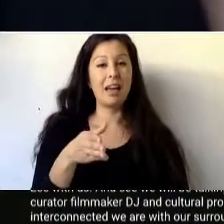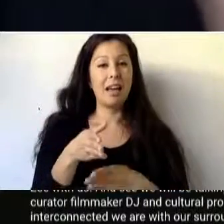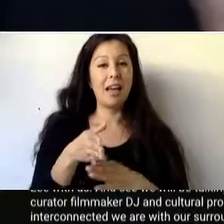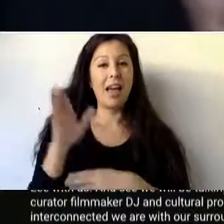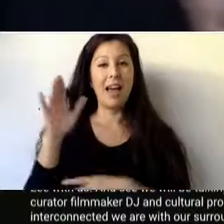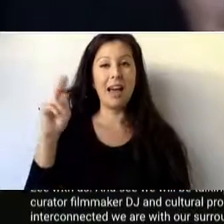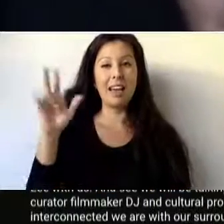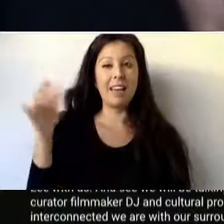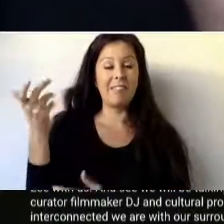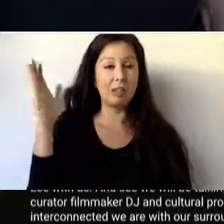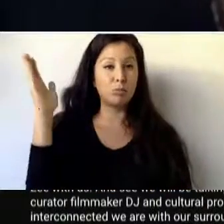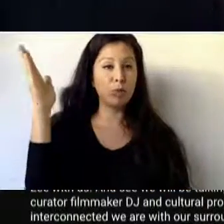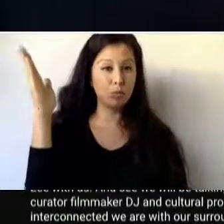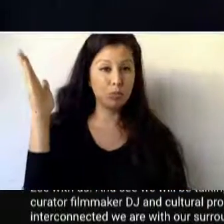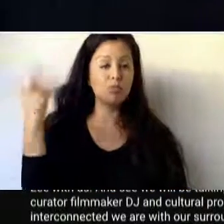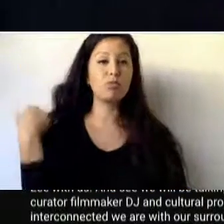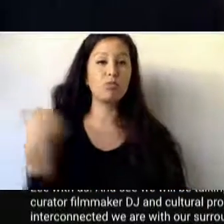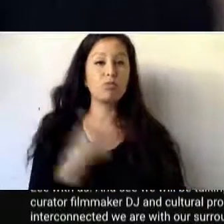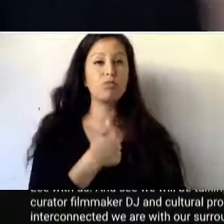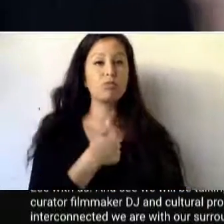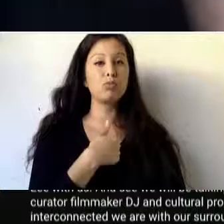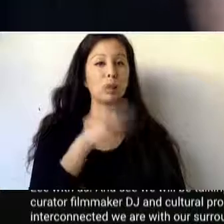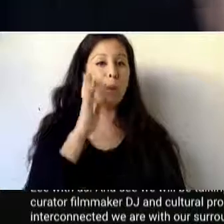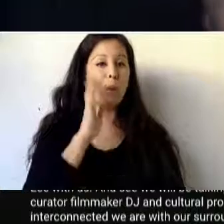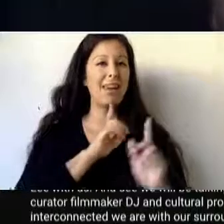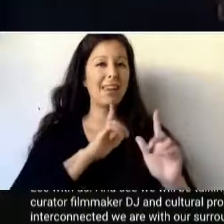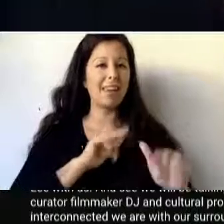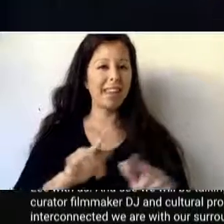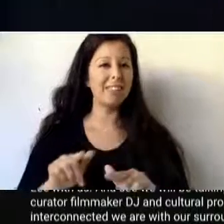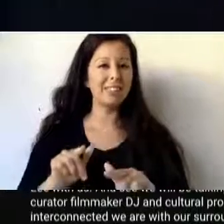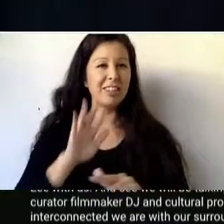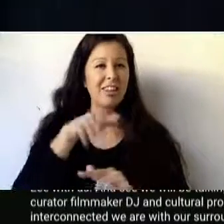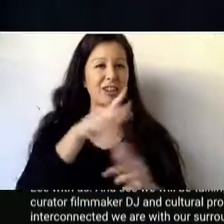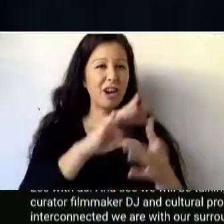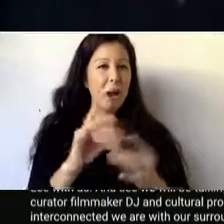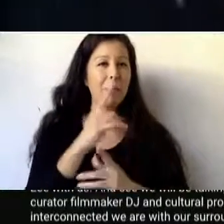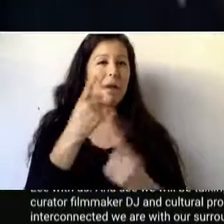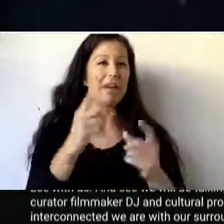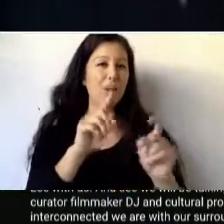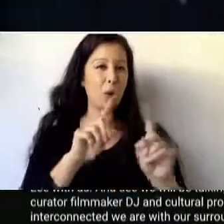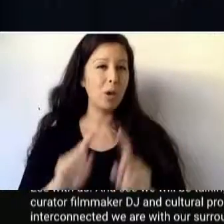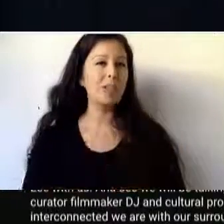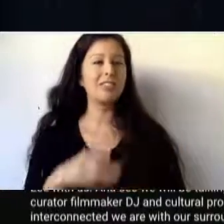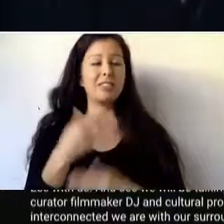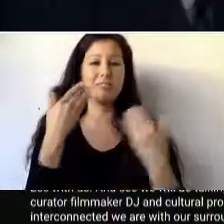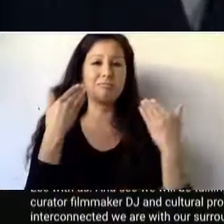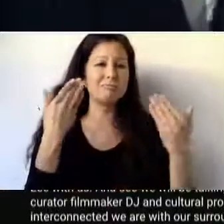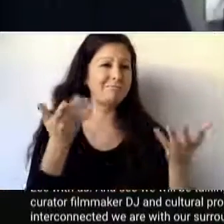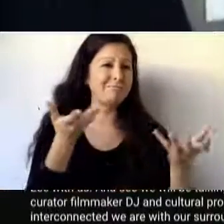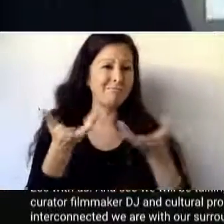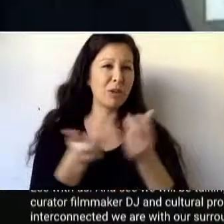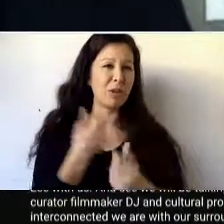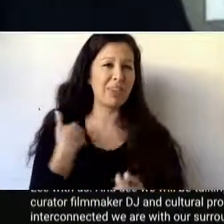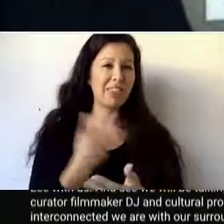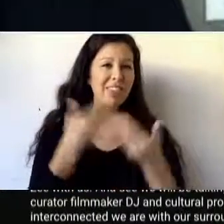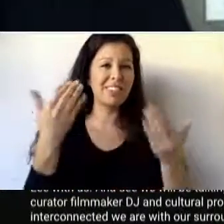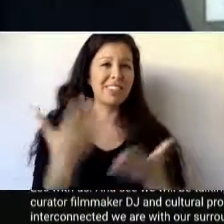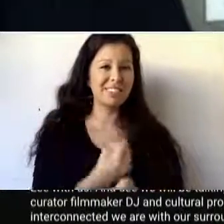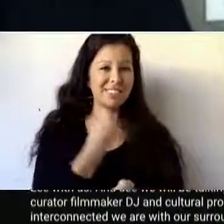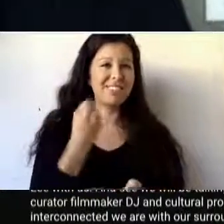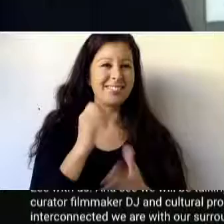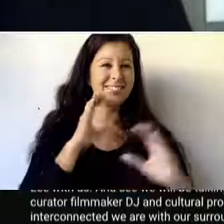Nancy presents, we'll be addressing all of those. So feel free to interact with us in the